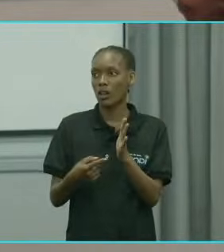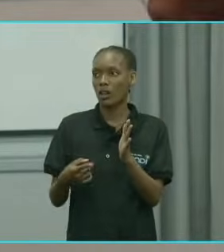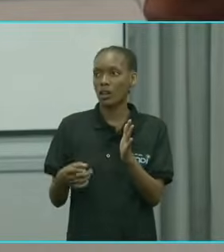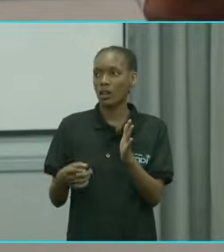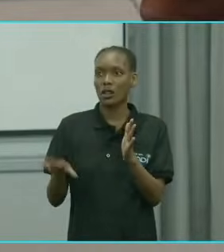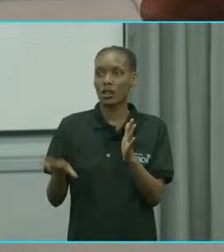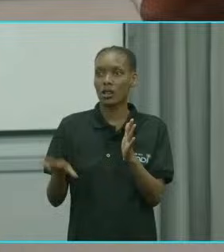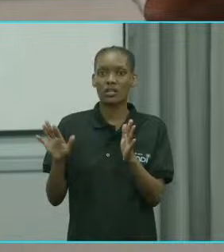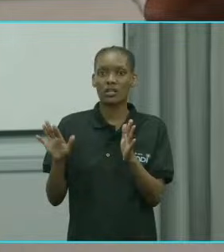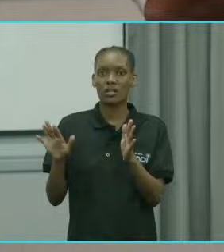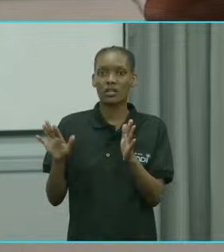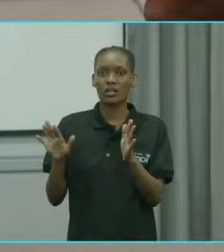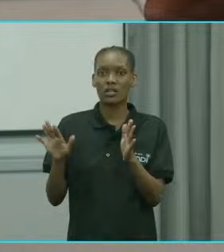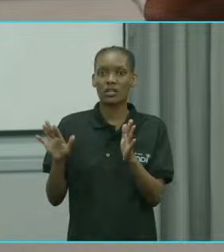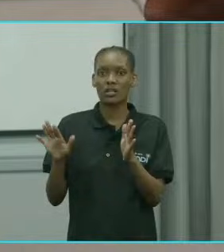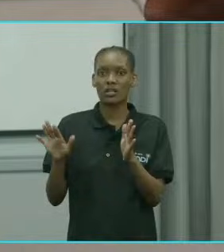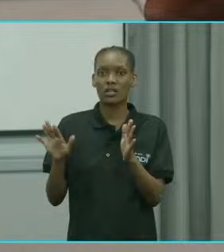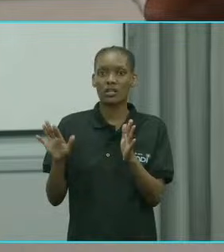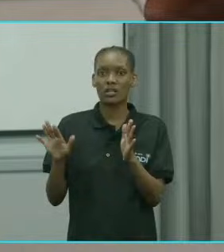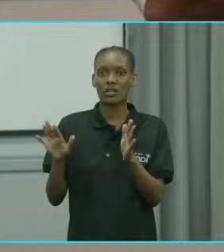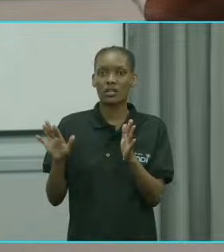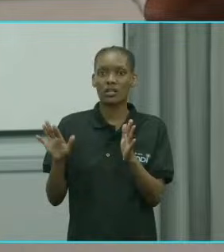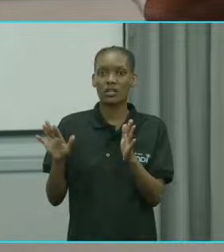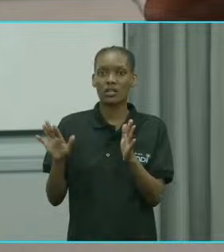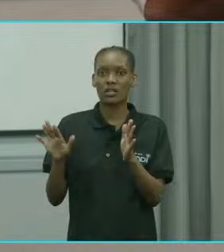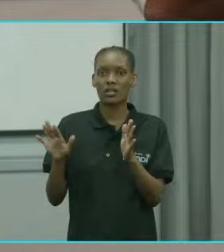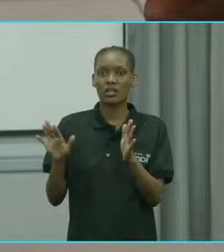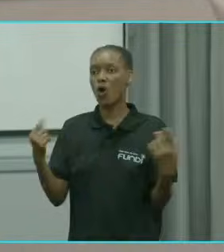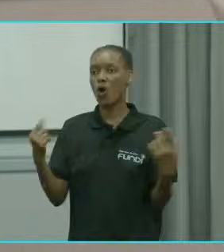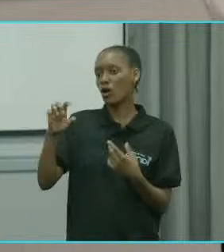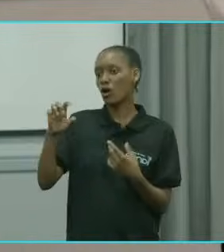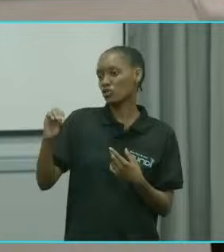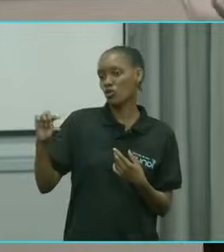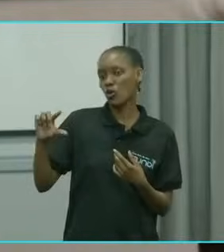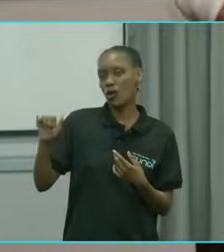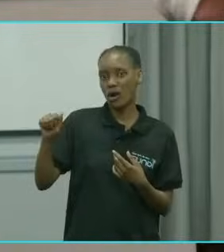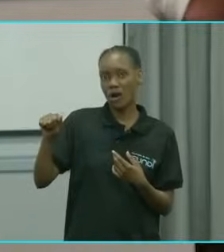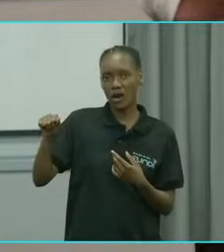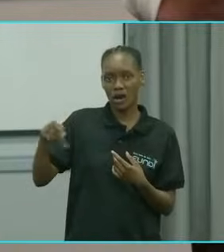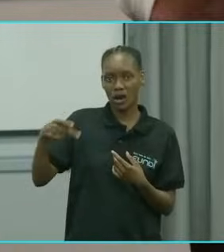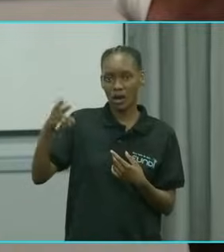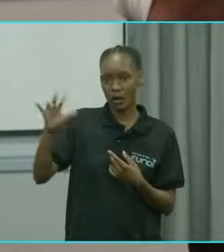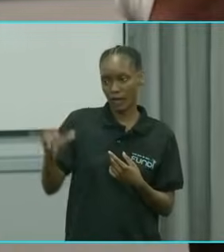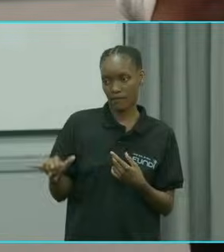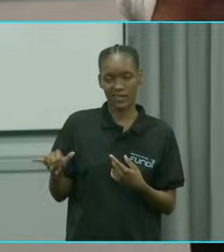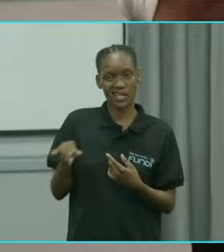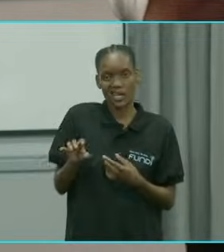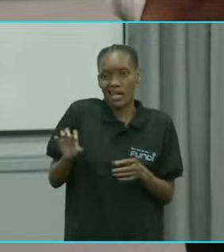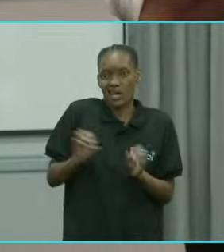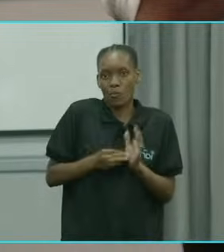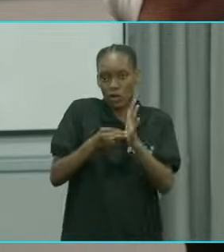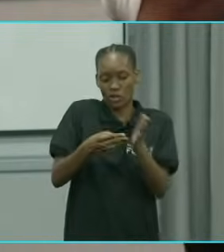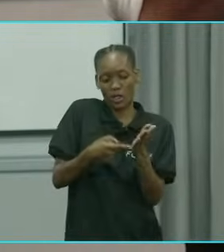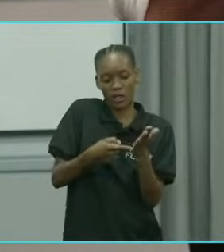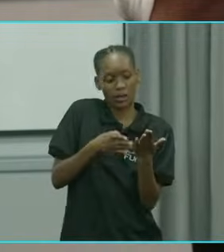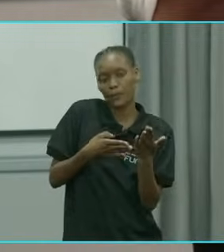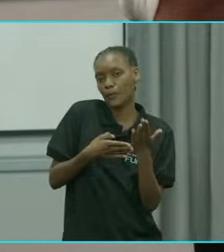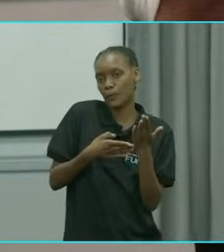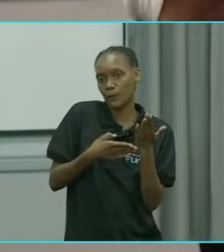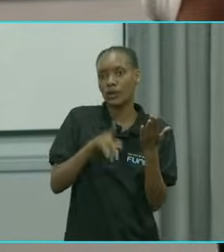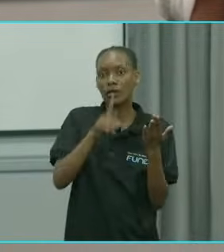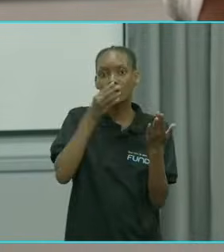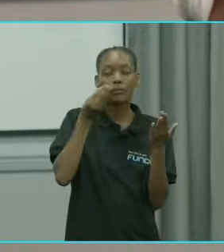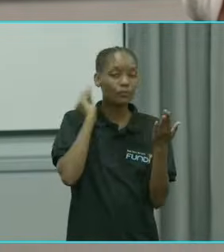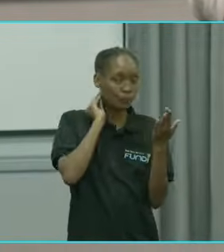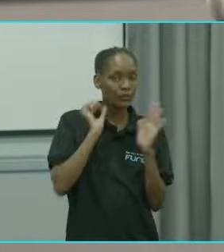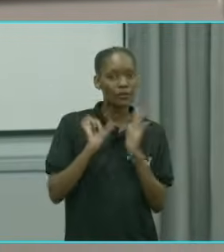is a maths teacher, or that post is a geography teacher. That's very important to remember. So